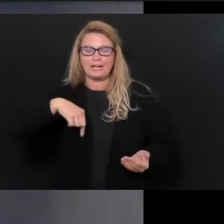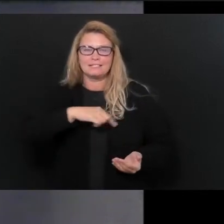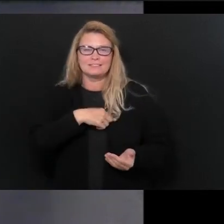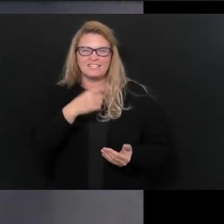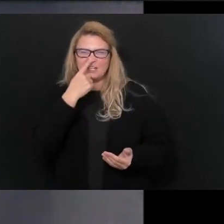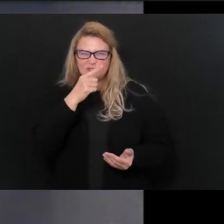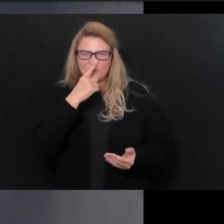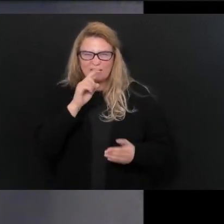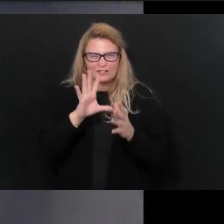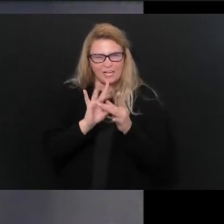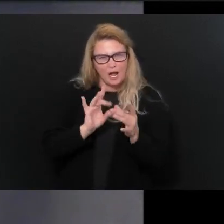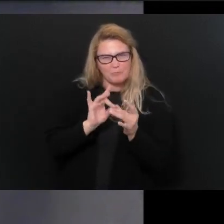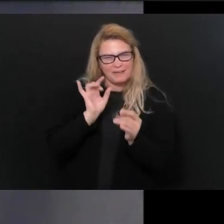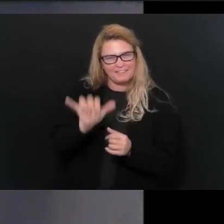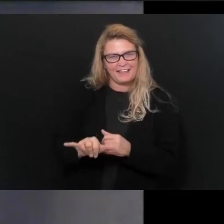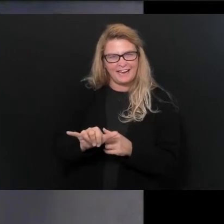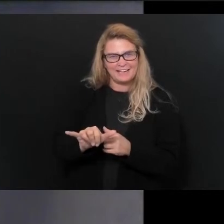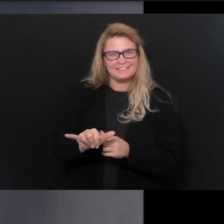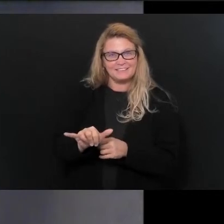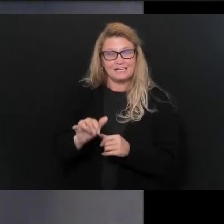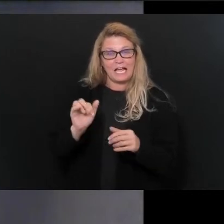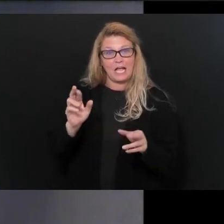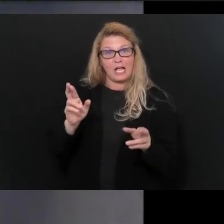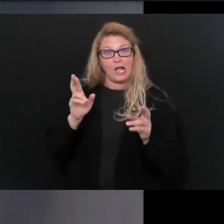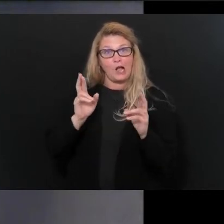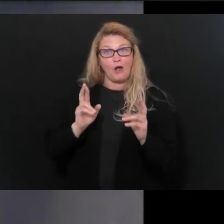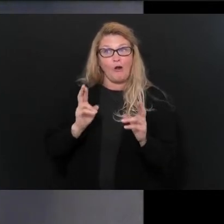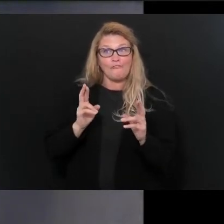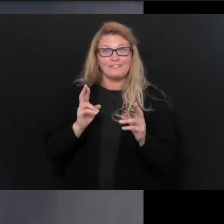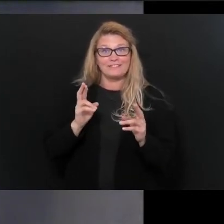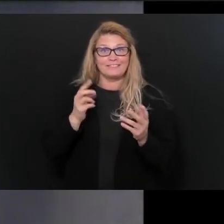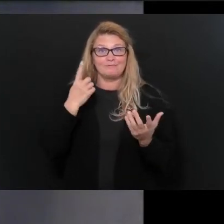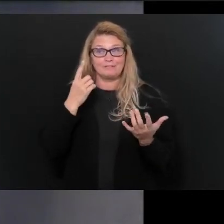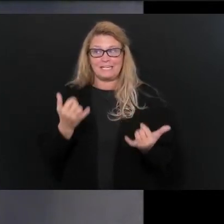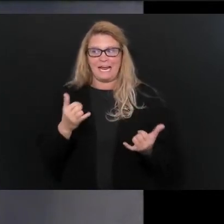to comment that in the spirit of hope in the season.